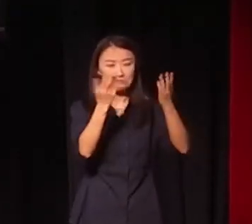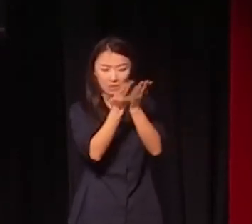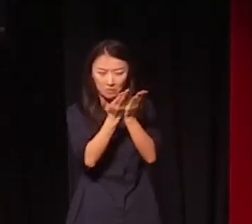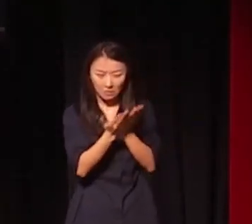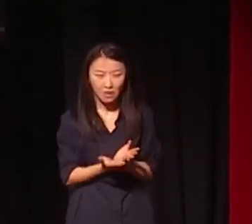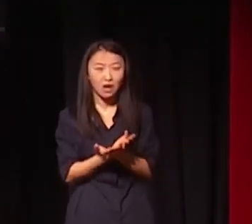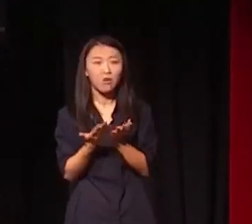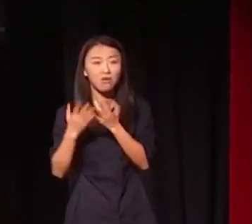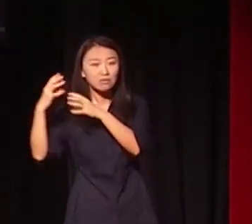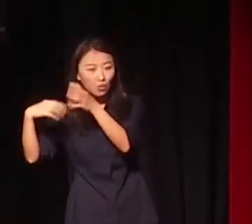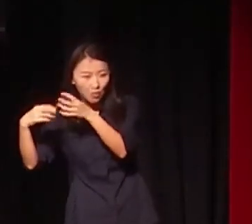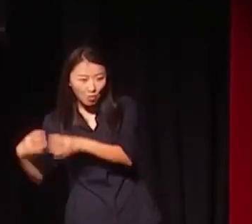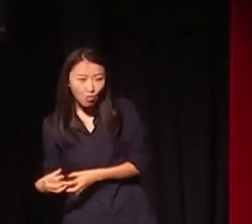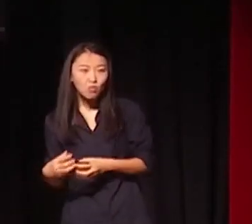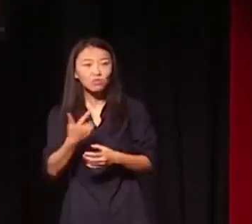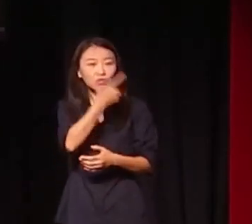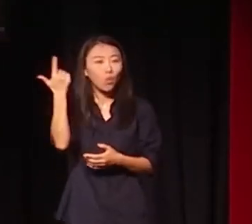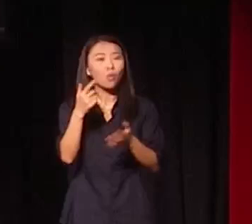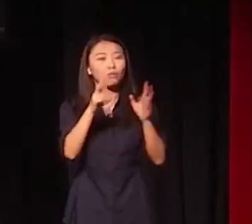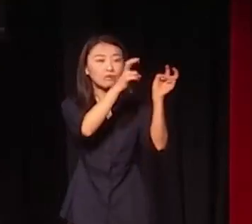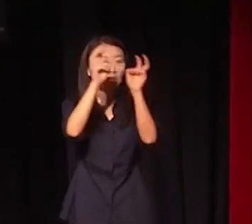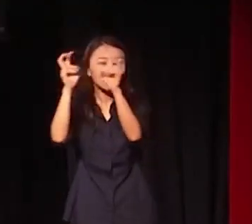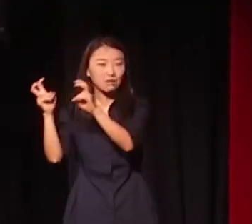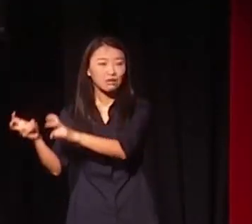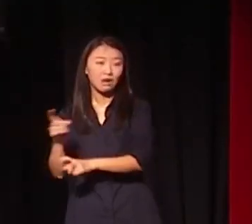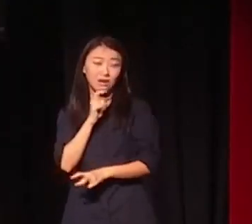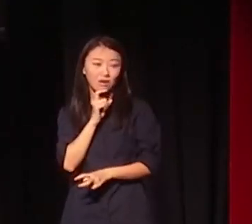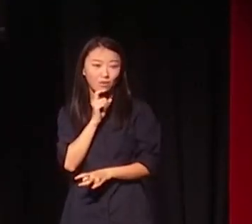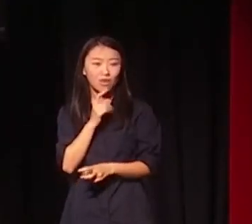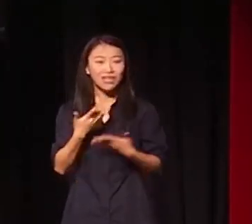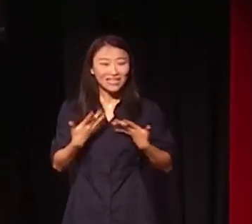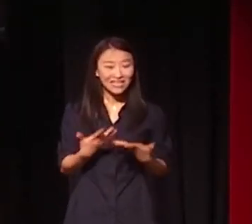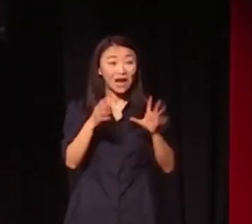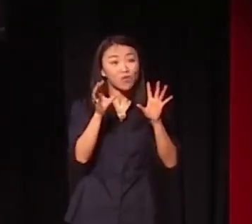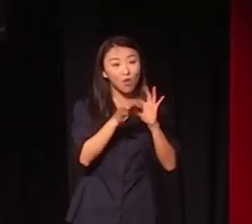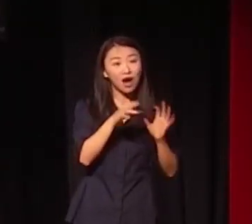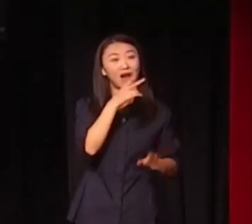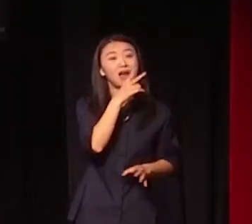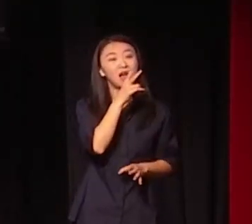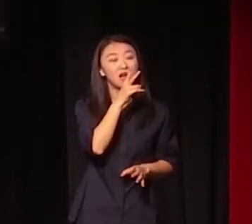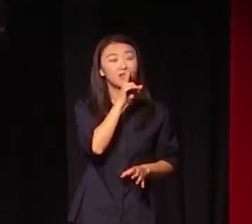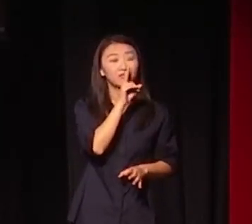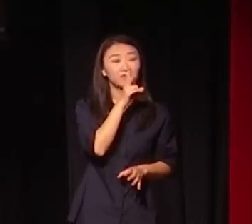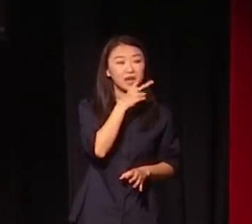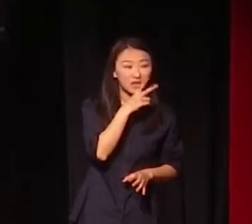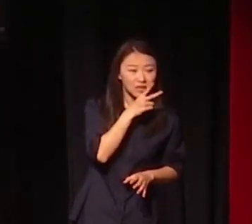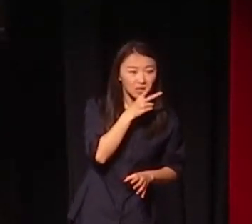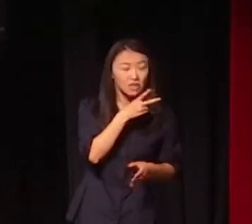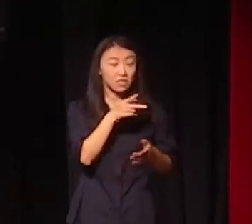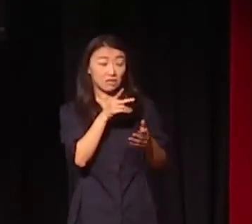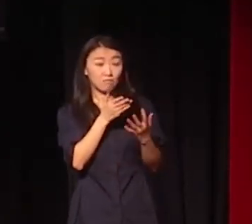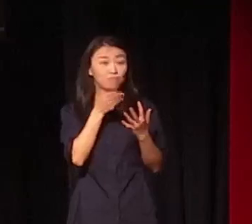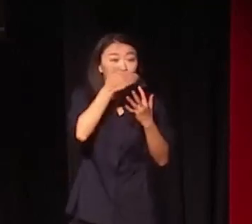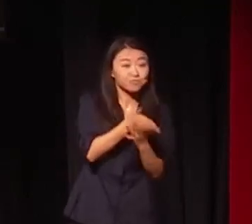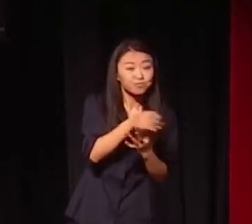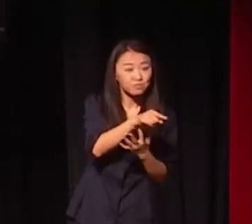and are discussed, widely discussed. So we talk now a lot more about interpreter-mediated communication, interpreter-mediated